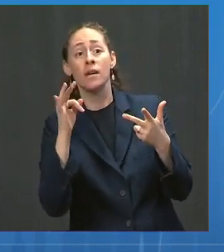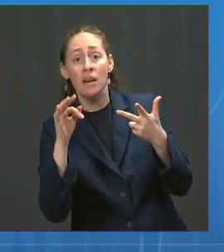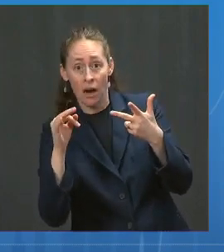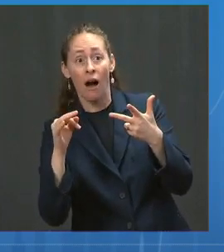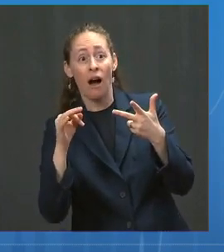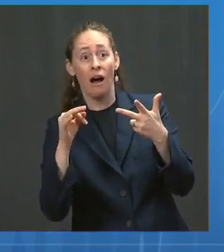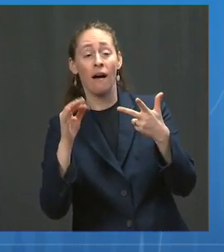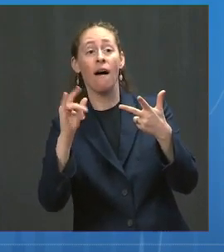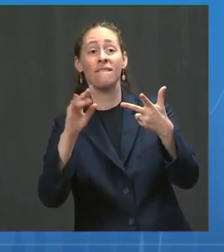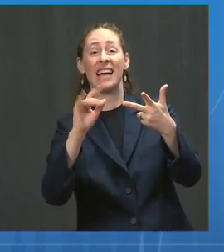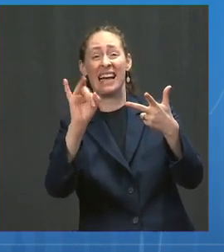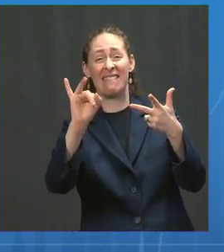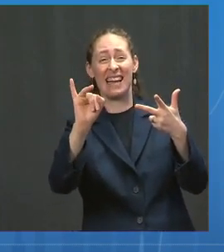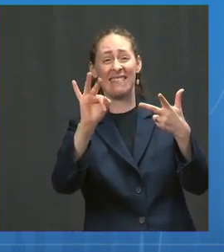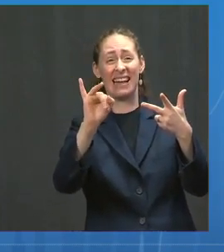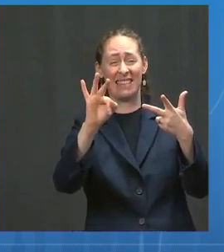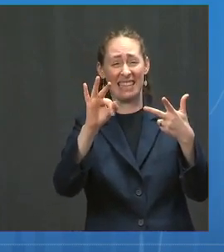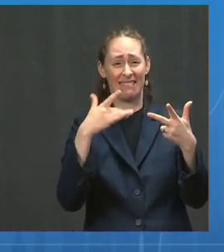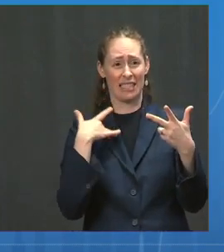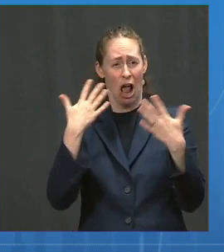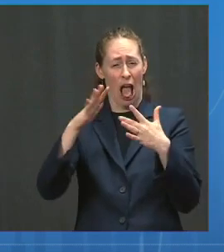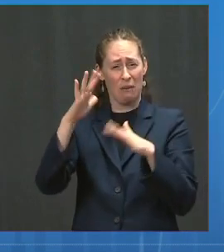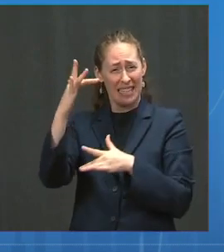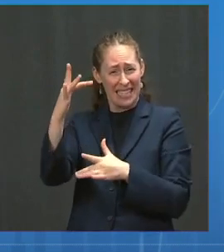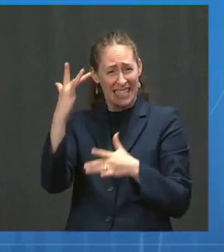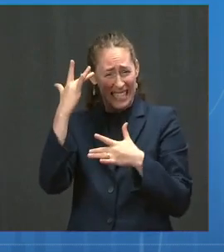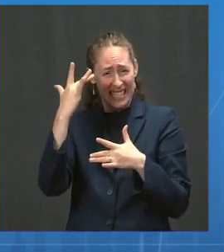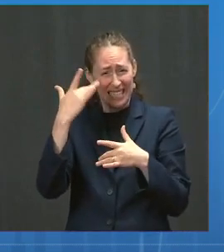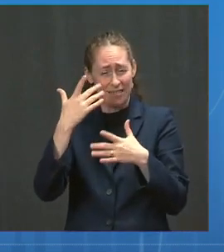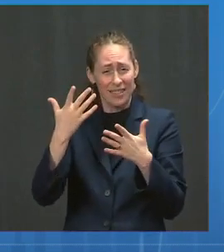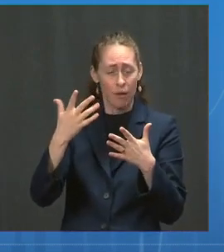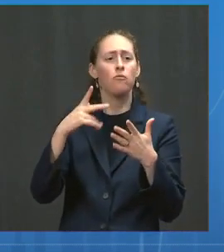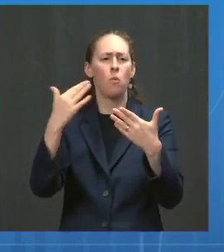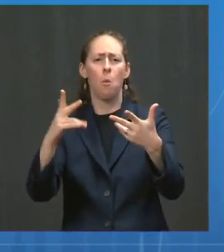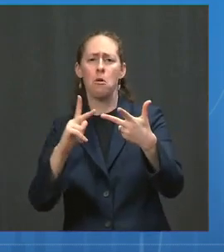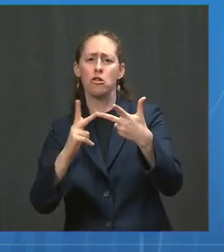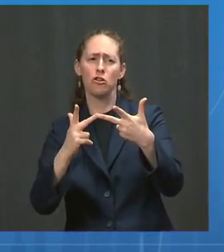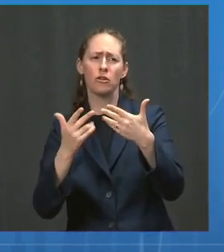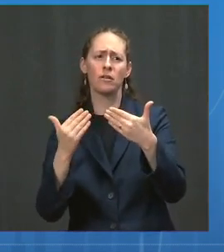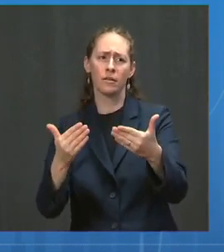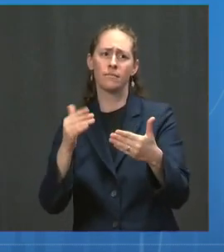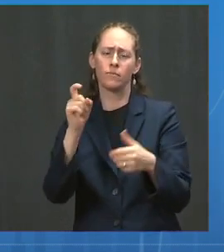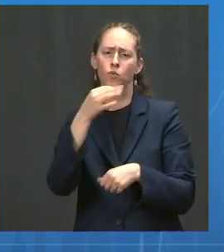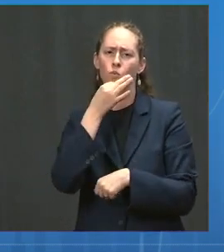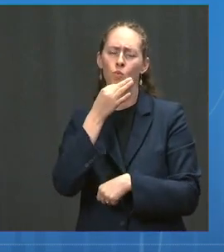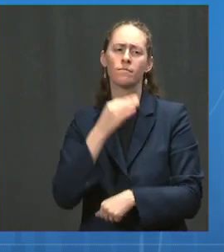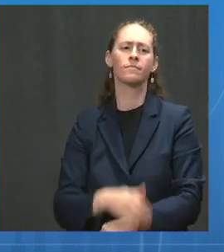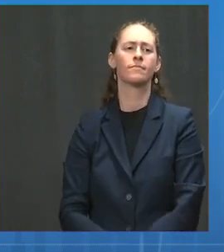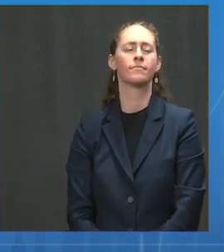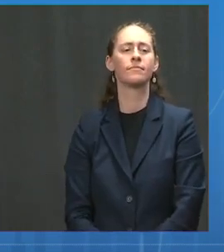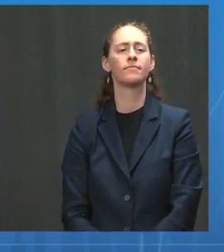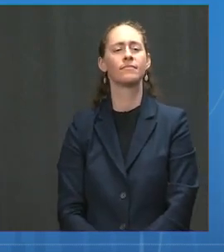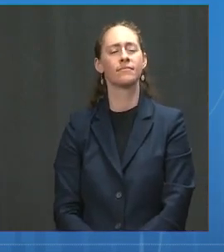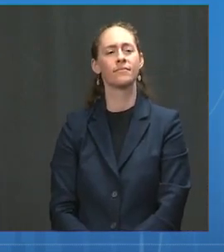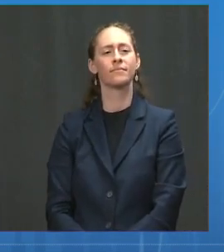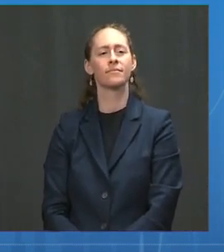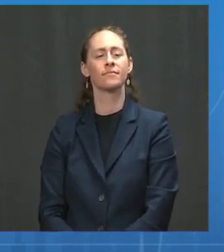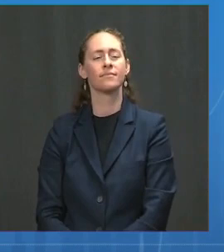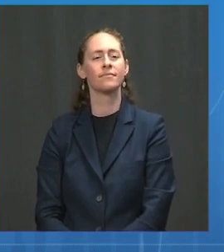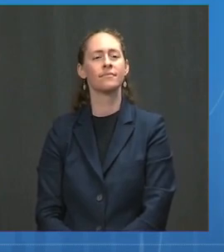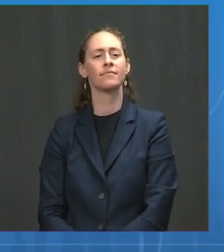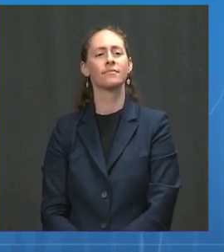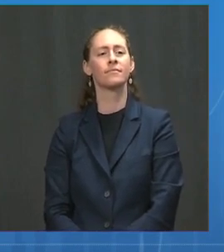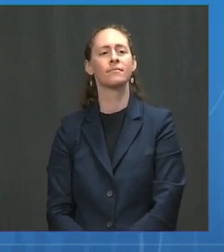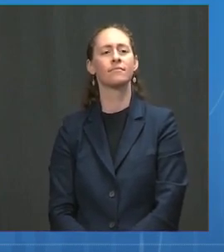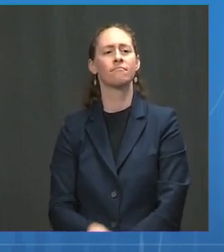that and will make that be implemented as quickly as possible, because for us, and for the individuals involved, it is a very